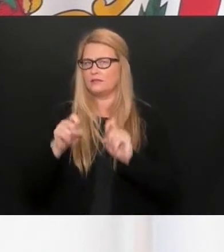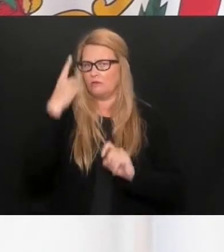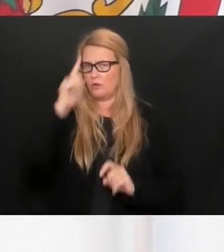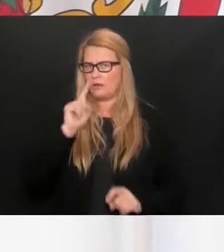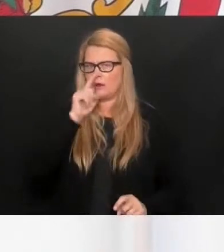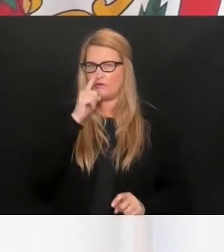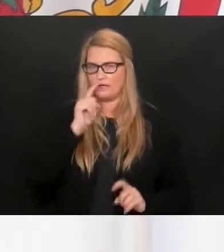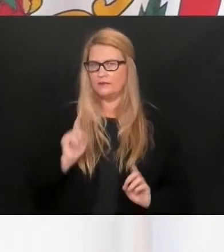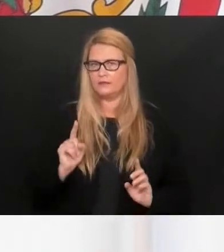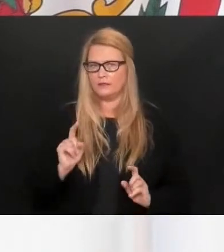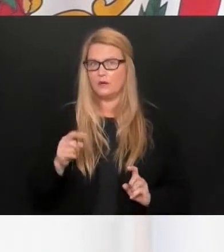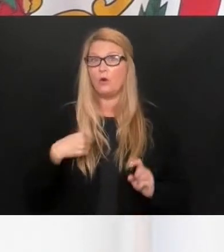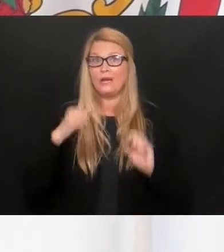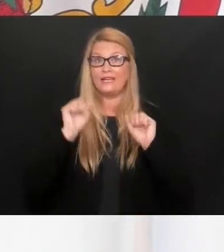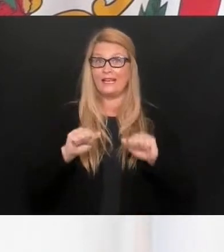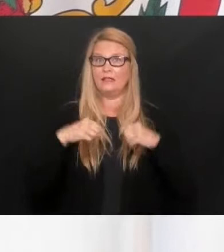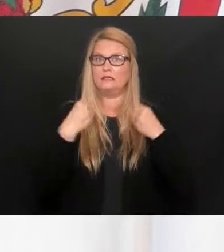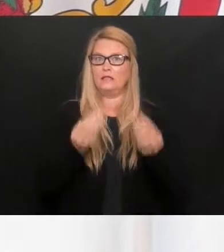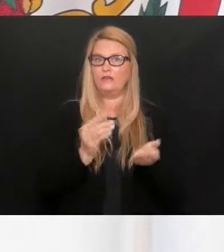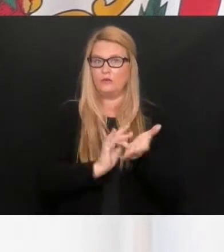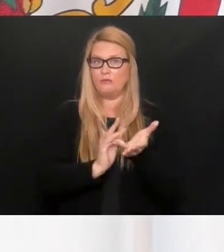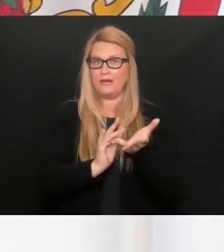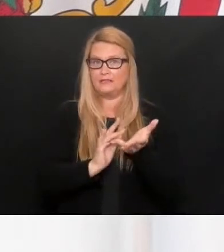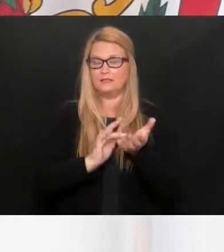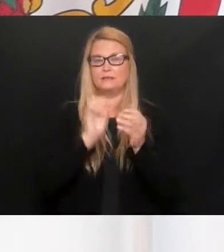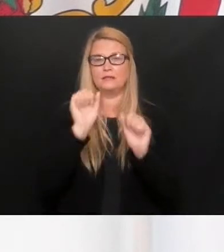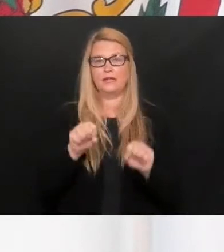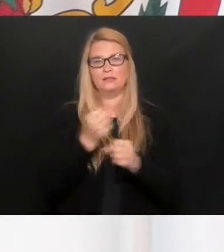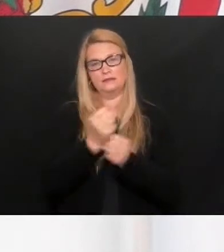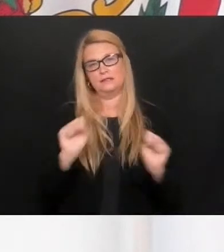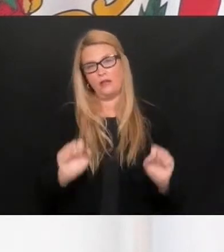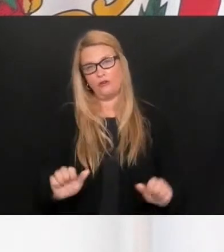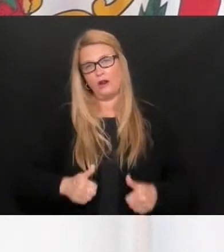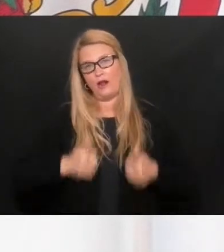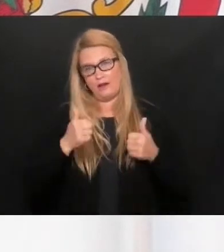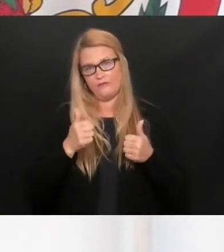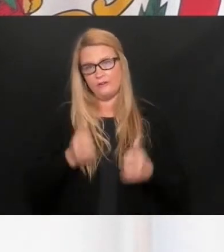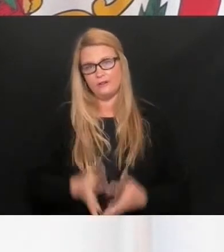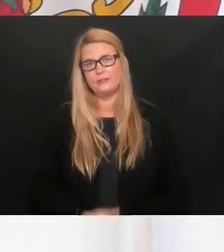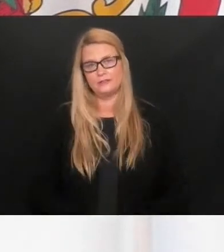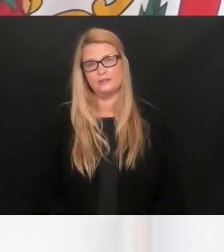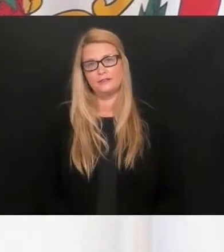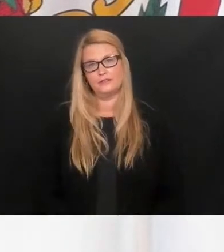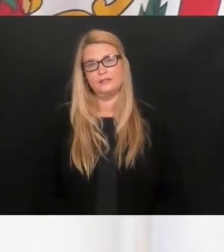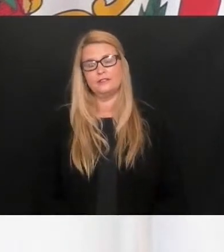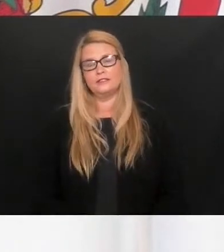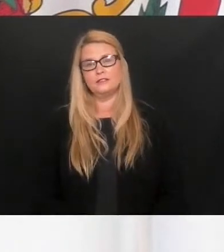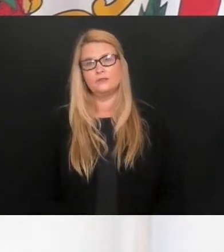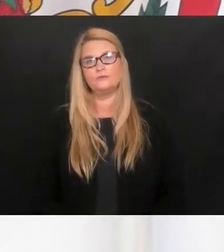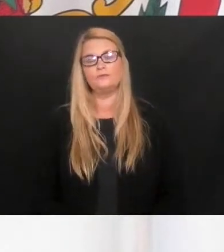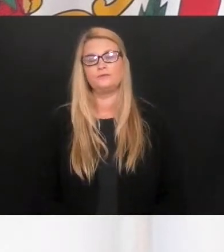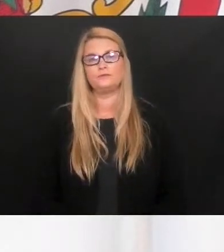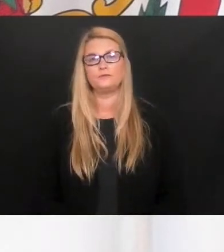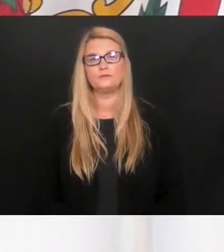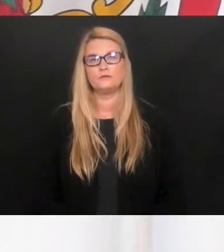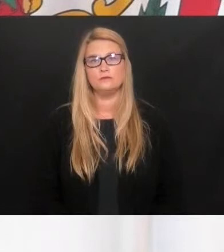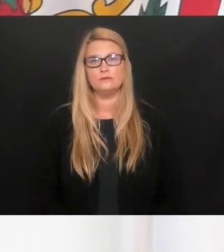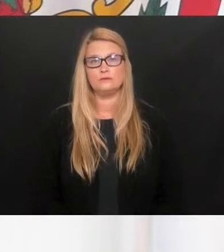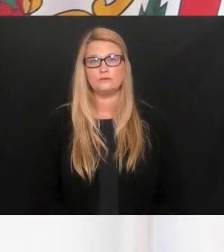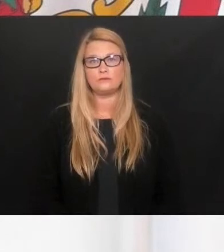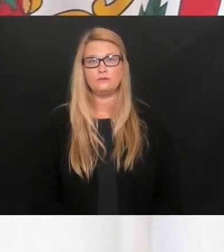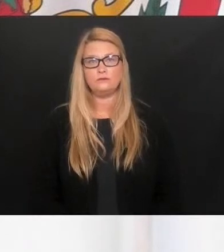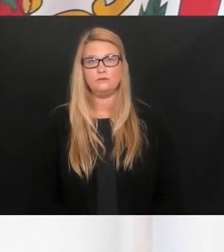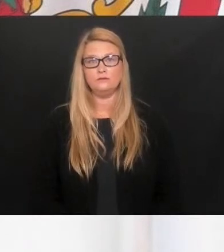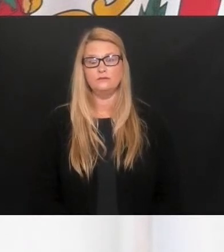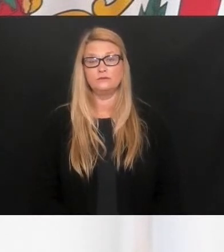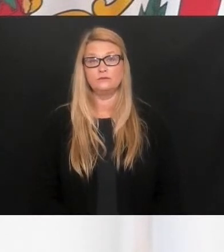tested. We can give you antibodies and save your life if we catch this early enough. You know, and the reality of it is